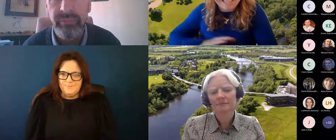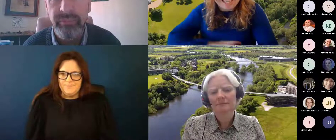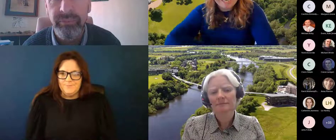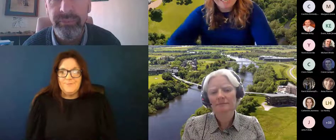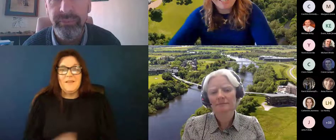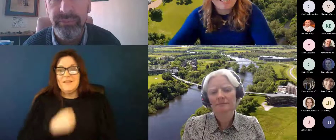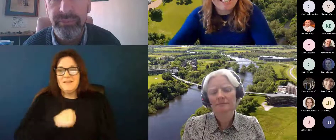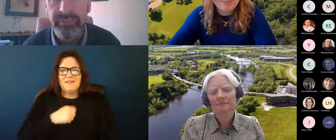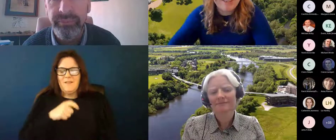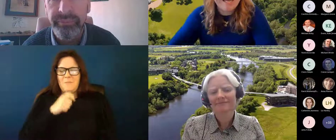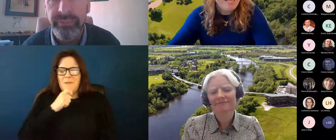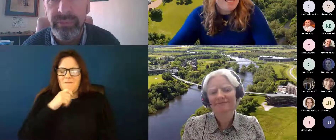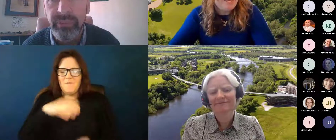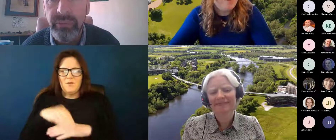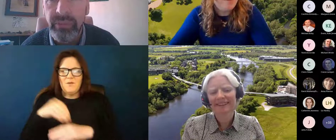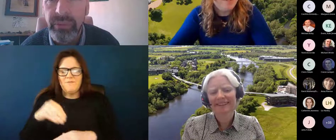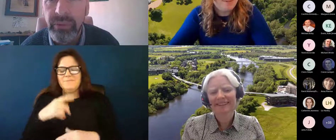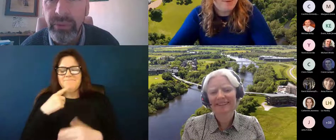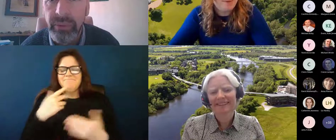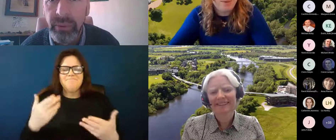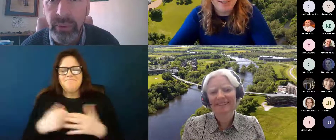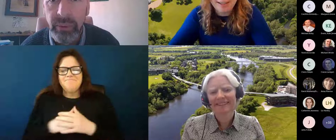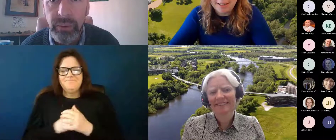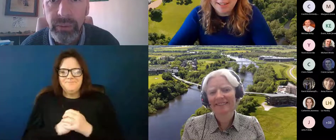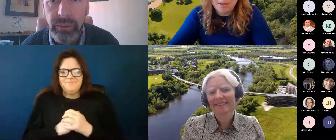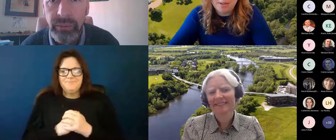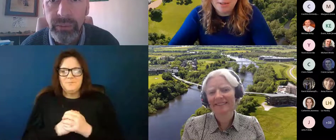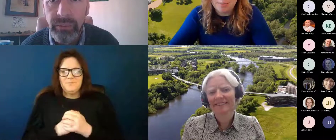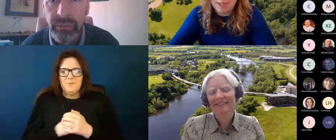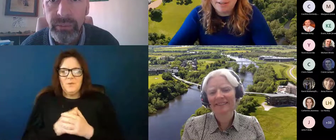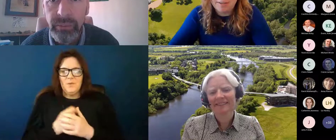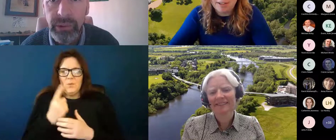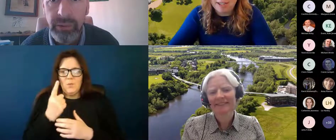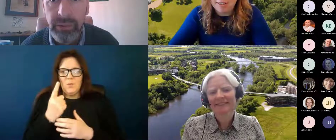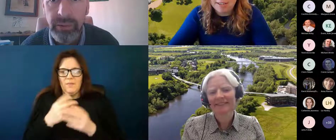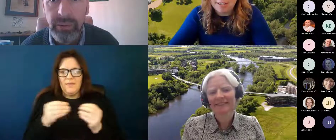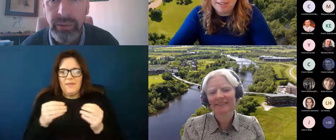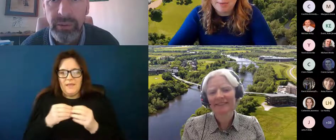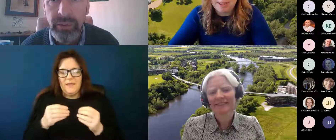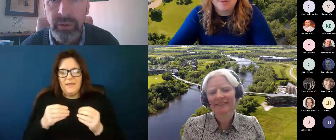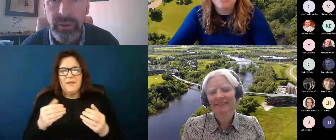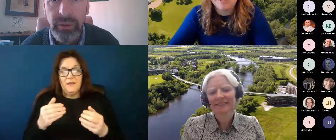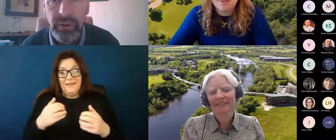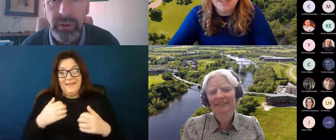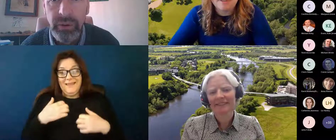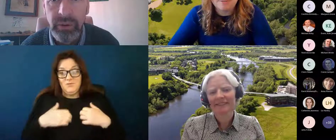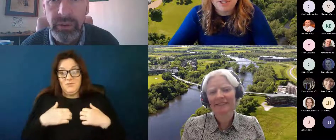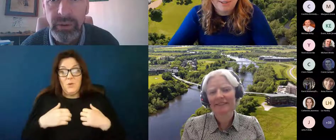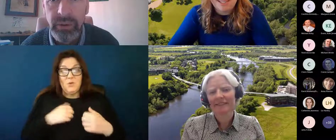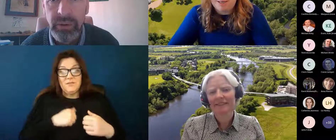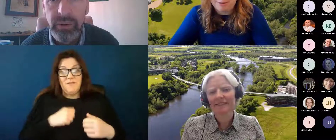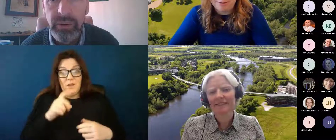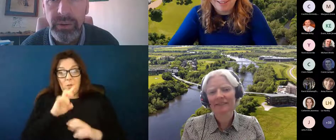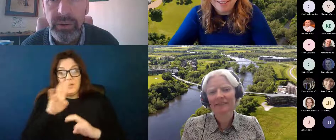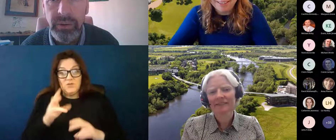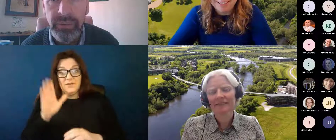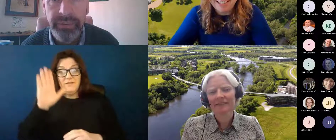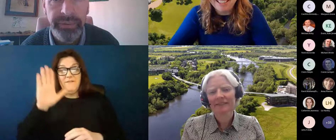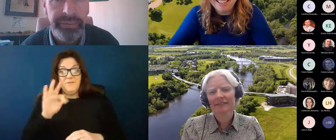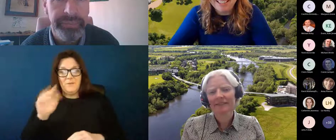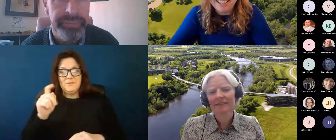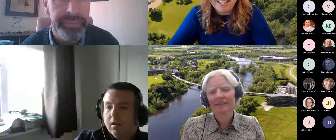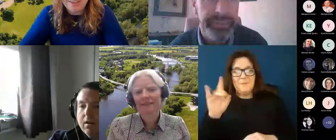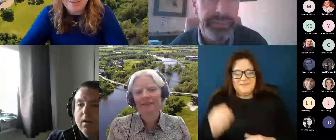Sorry, I was muted there, chatting away. So one of the things, Sean, that we're very interested in doing. Oh, sorry, it's a question from Thomas there before